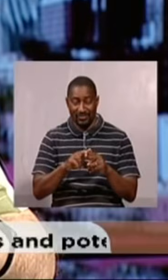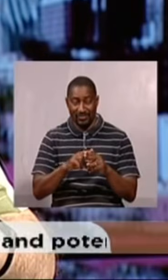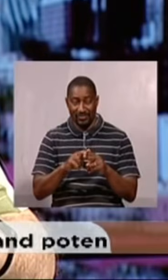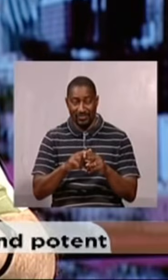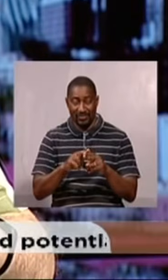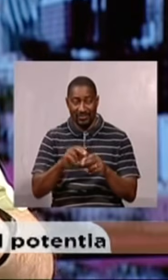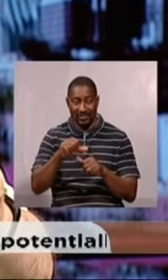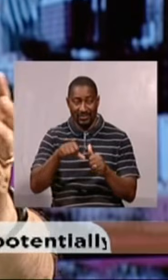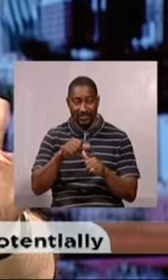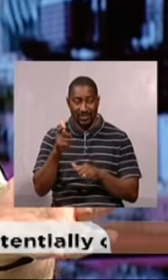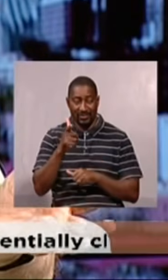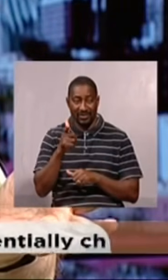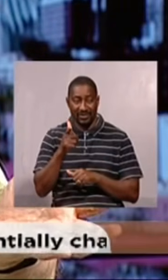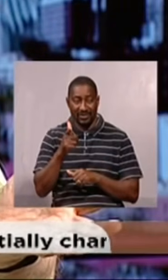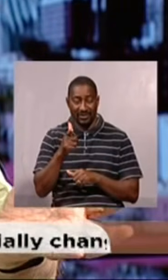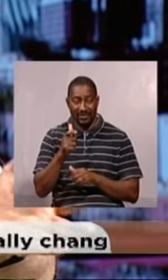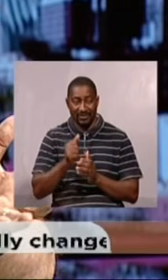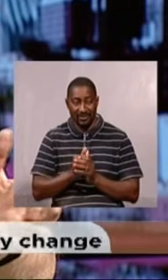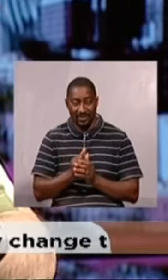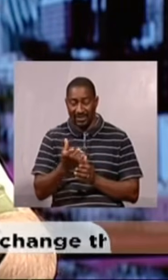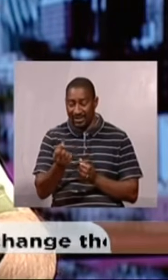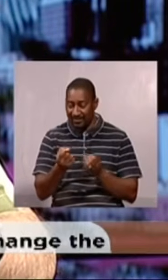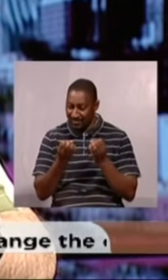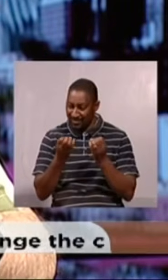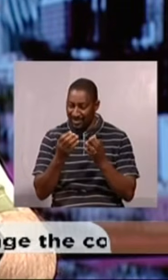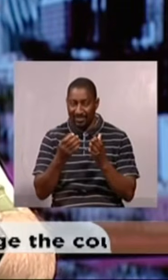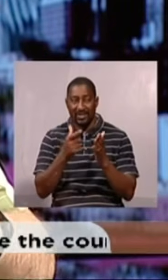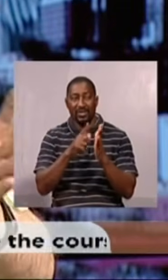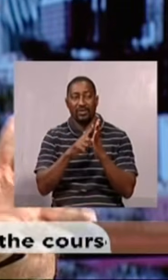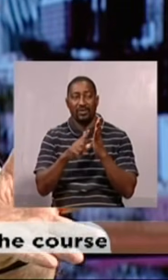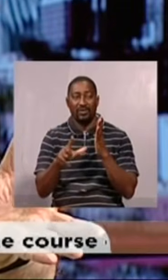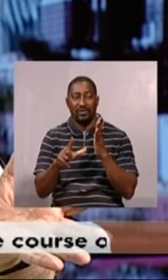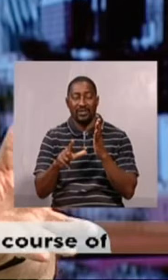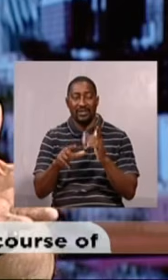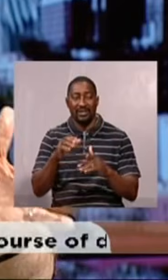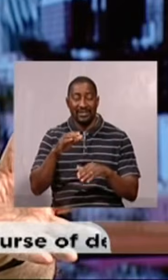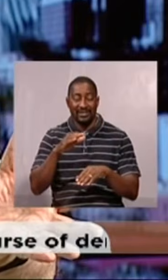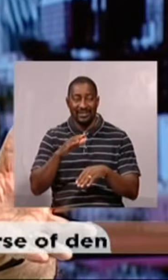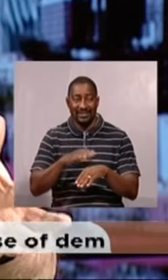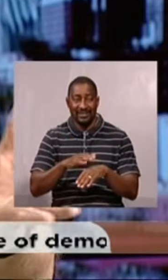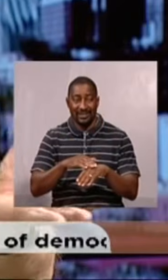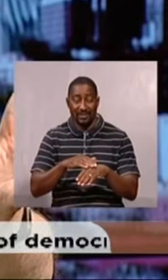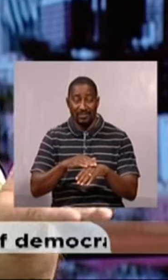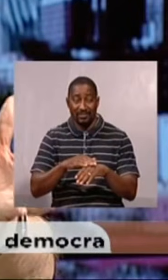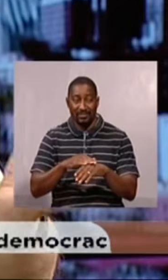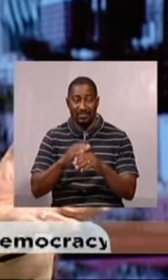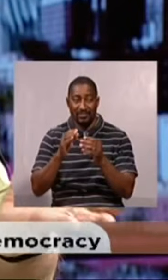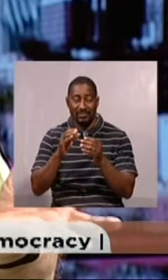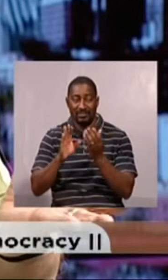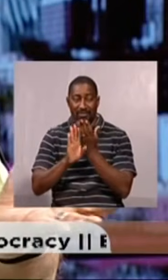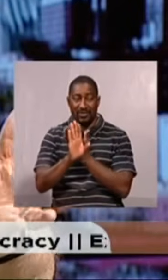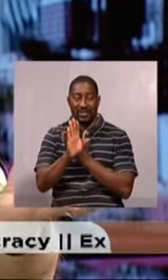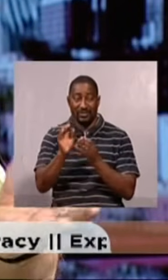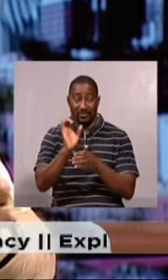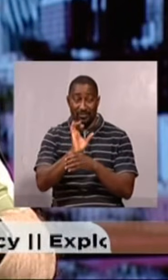the social media. We have a lot of laws in development, like cybersecurity and data protection, that haven't yet